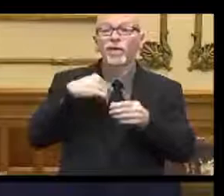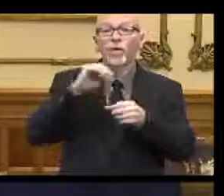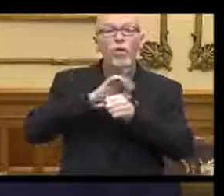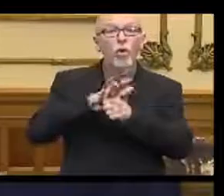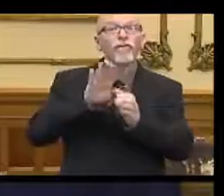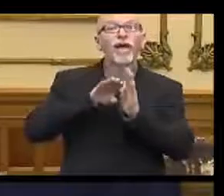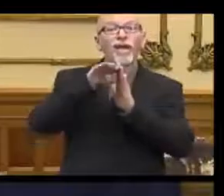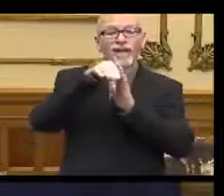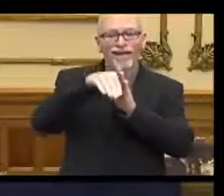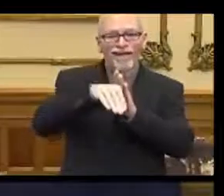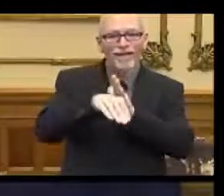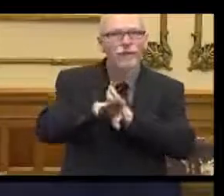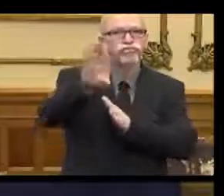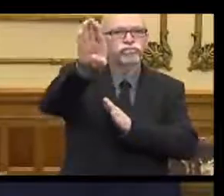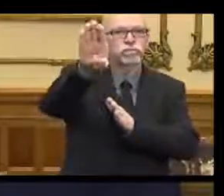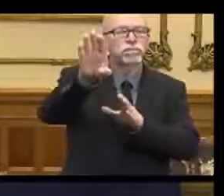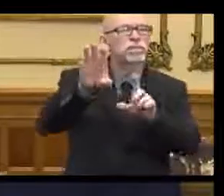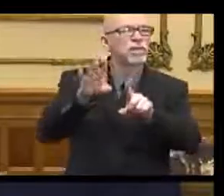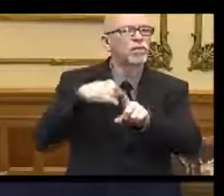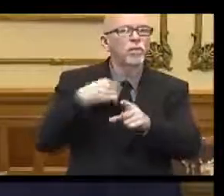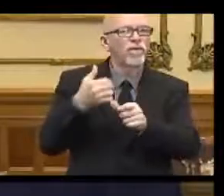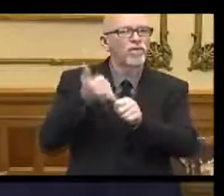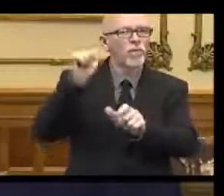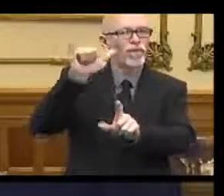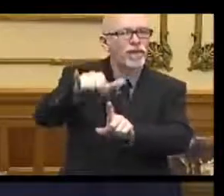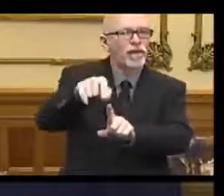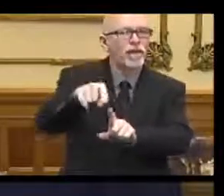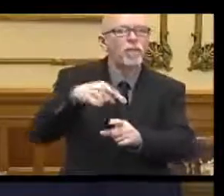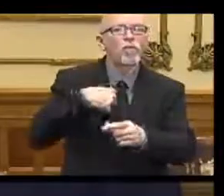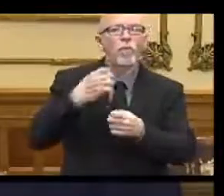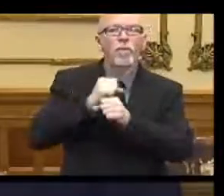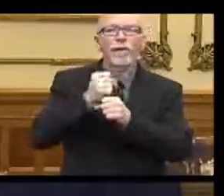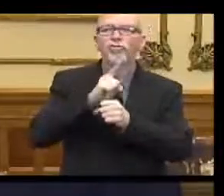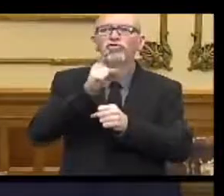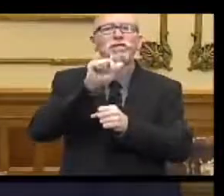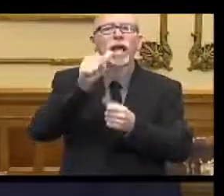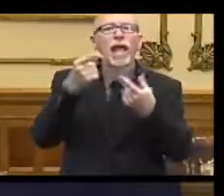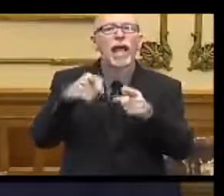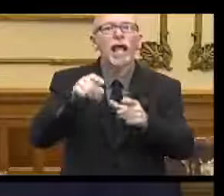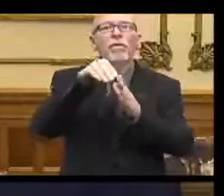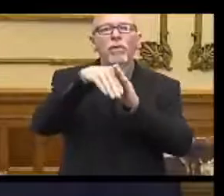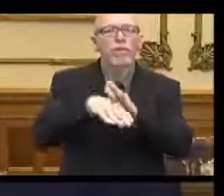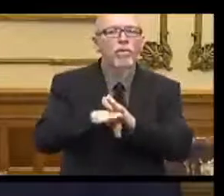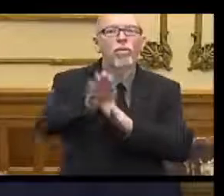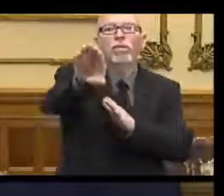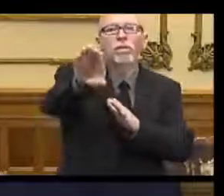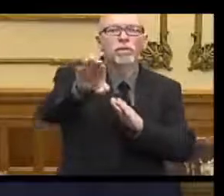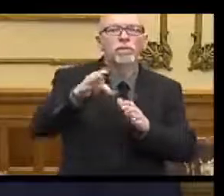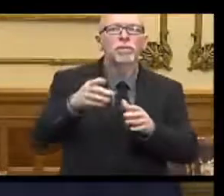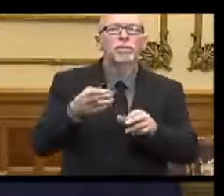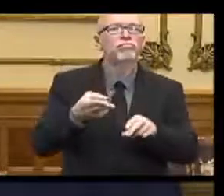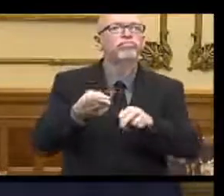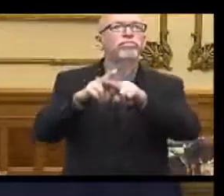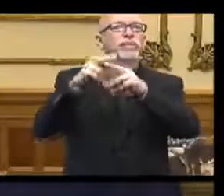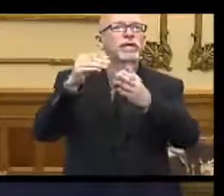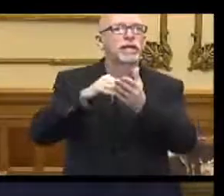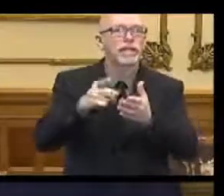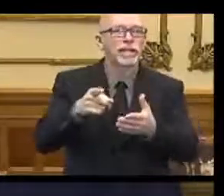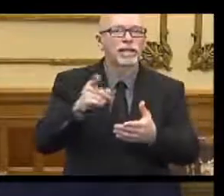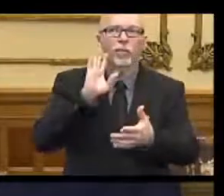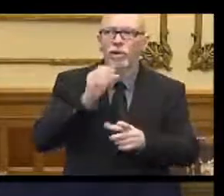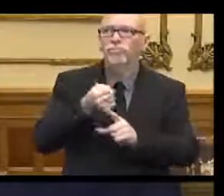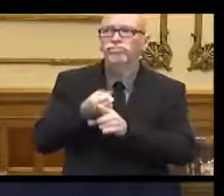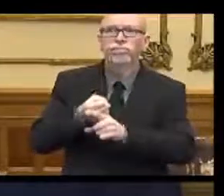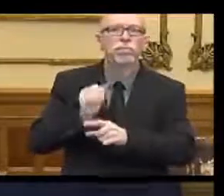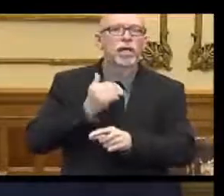putting yourself into a position where there is a resurgence of COVID-19. You talk about the hit that would take to